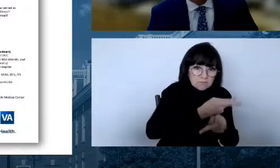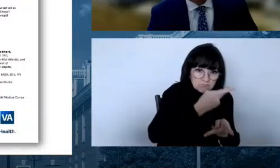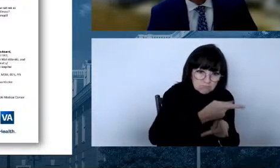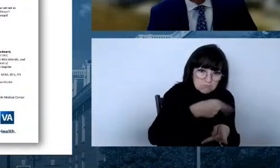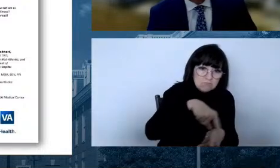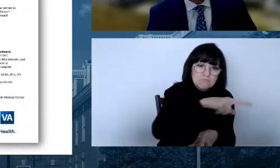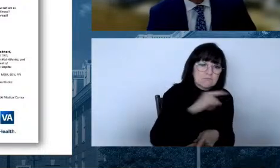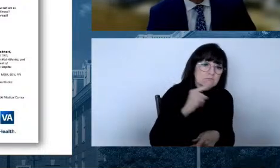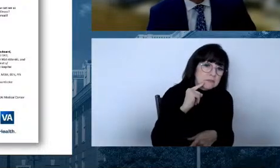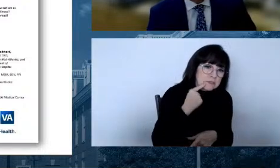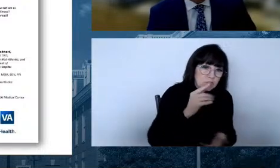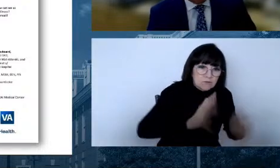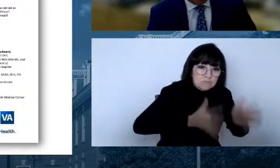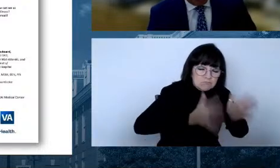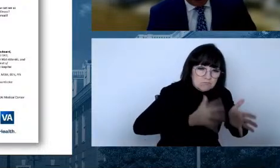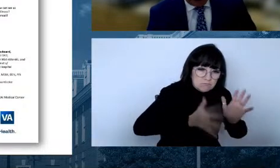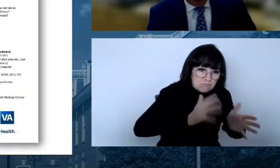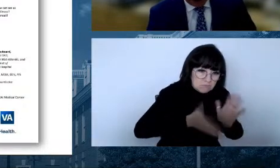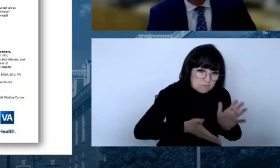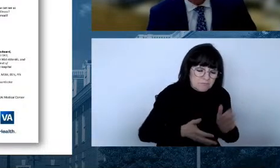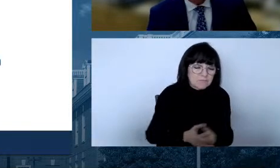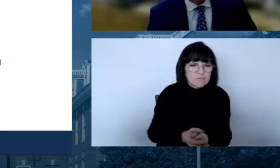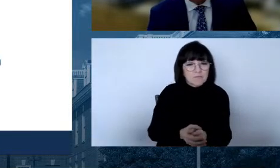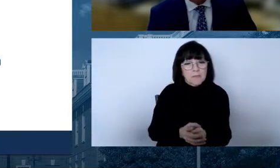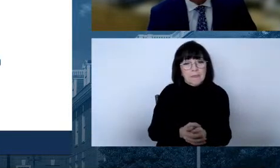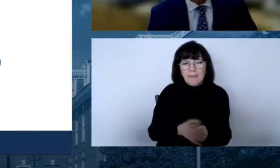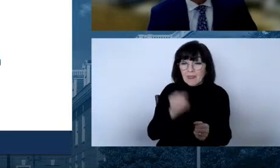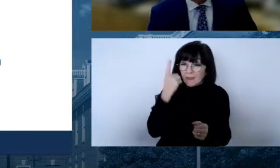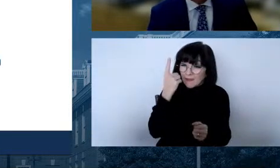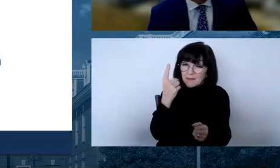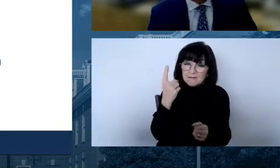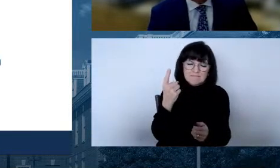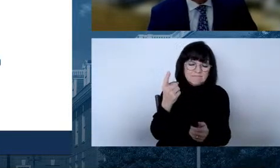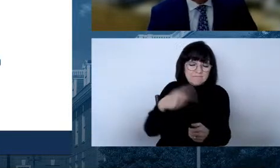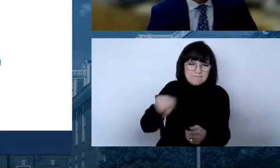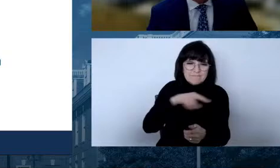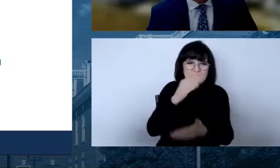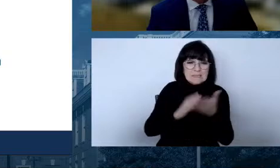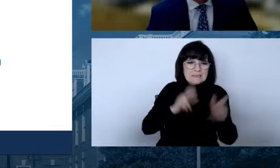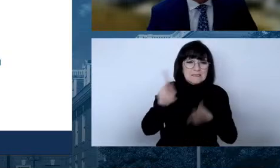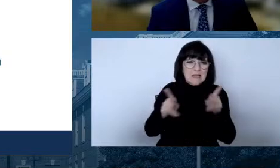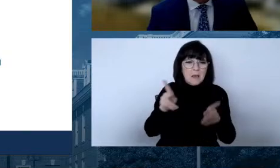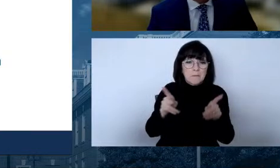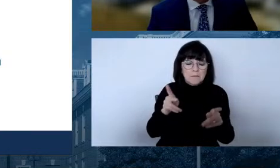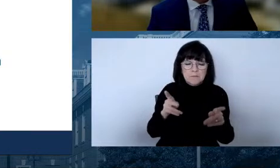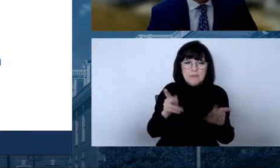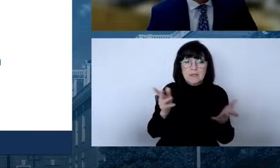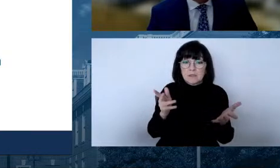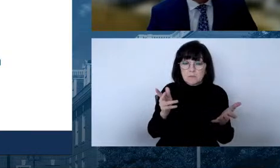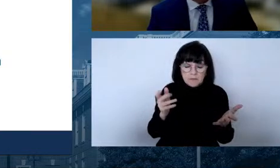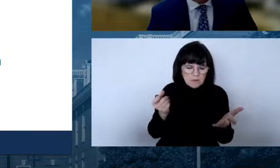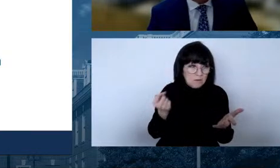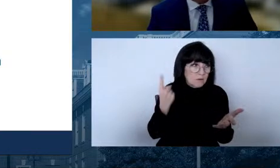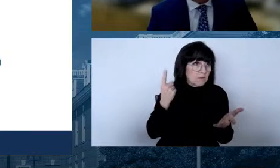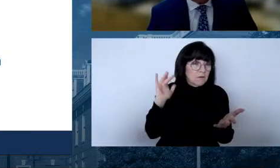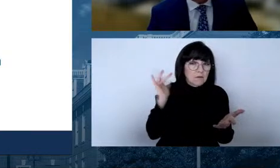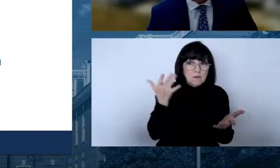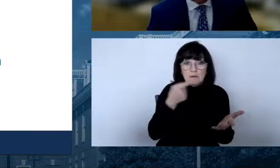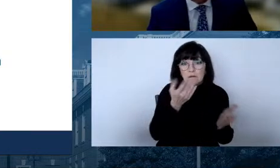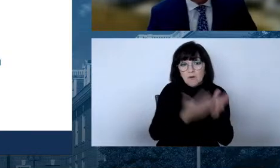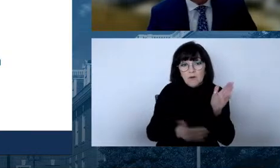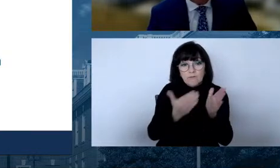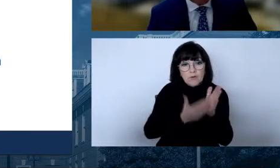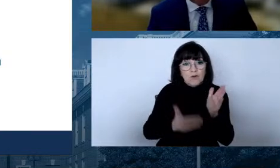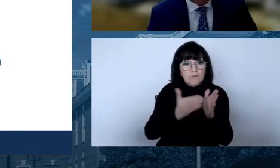and it sounds like a broken record, is to get vaccinated. Getting vaccinated and staying up on your boosters is